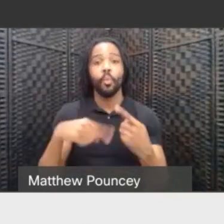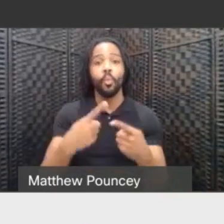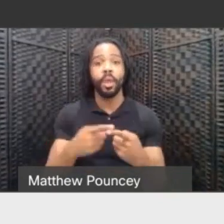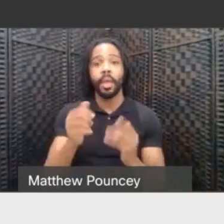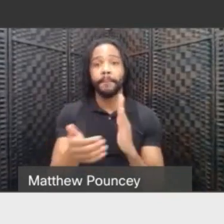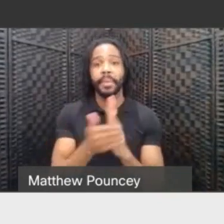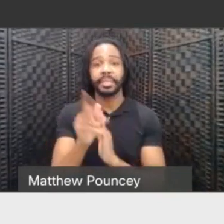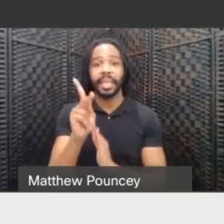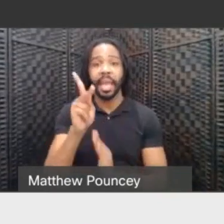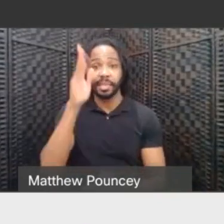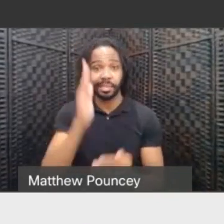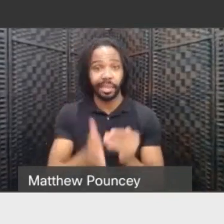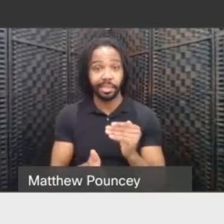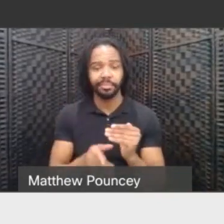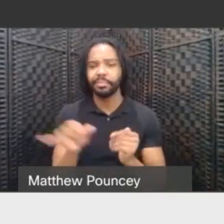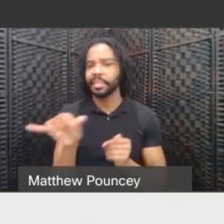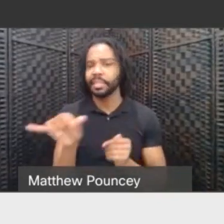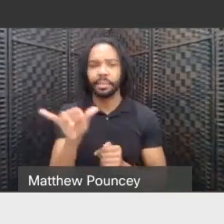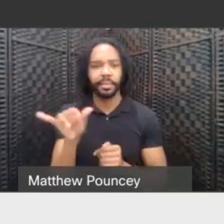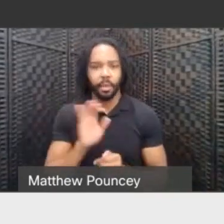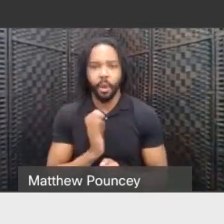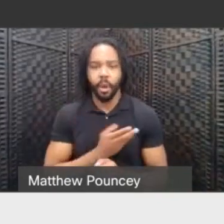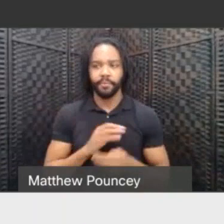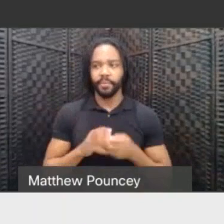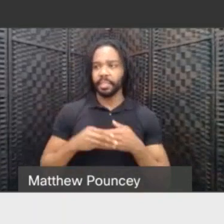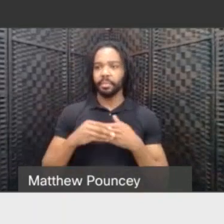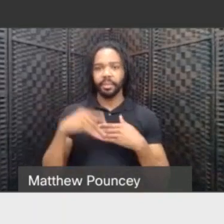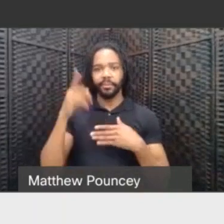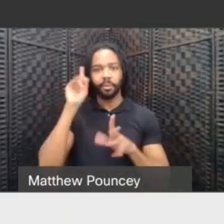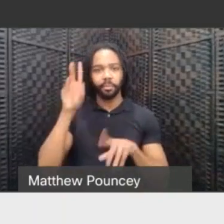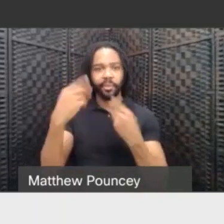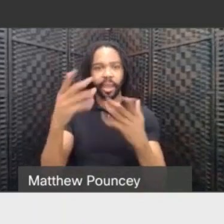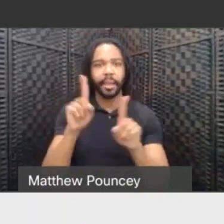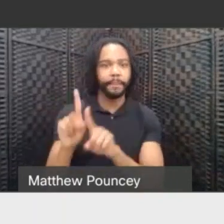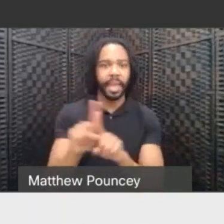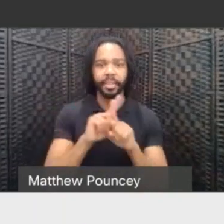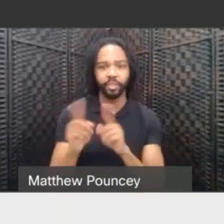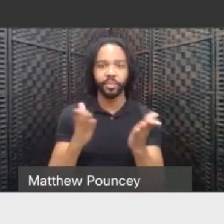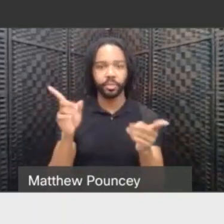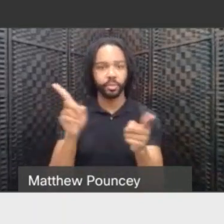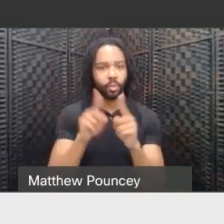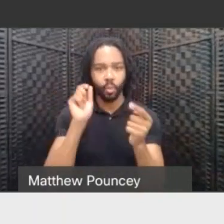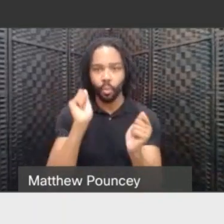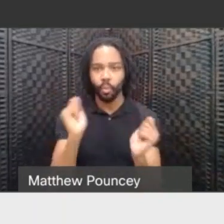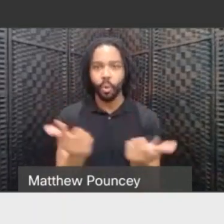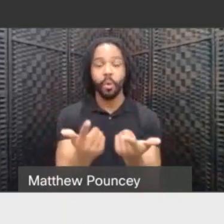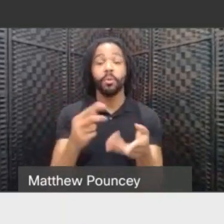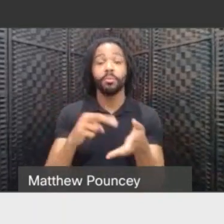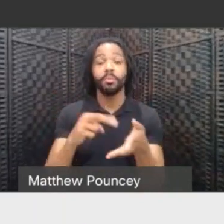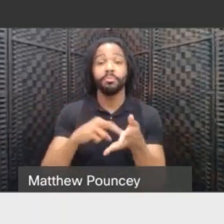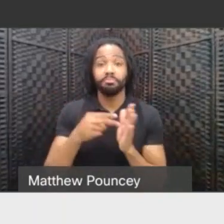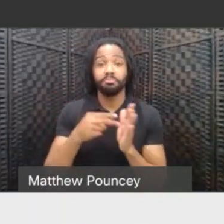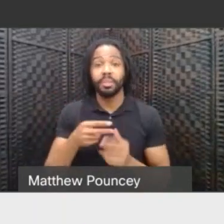the flexibility to be providing companion services to everyone. And what that means is we really need